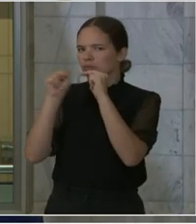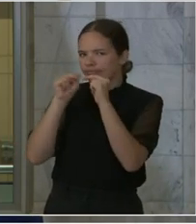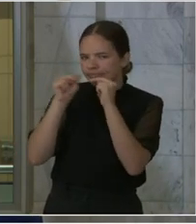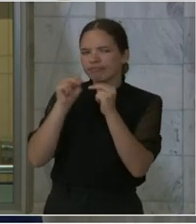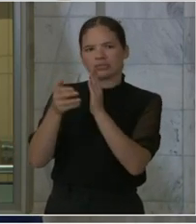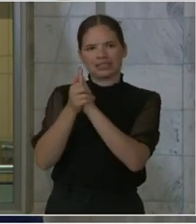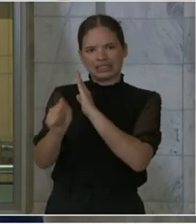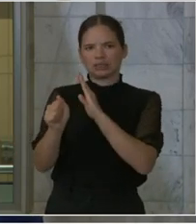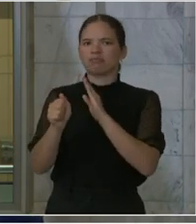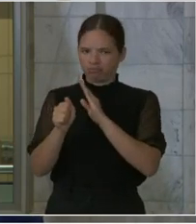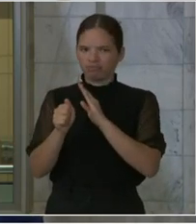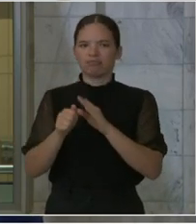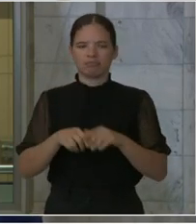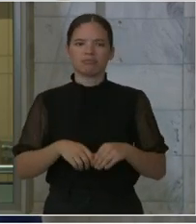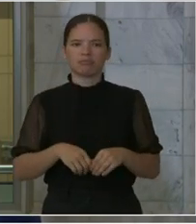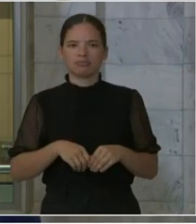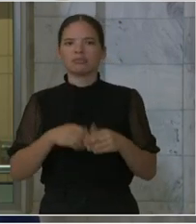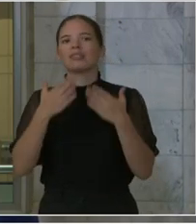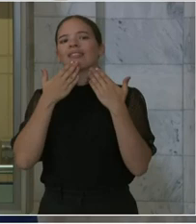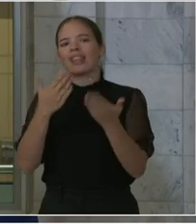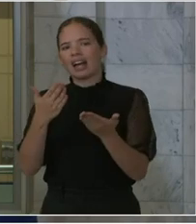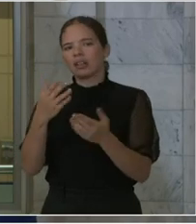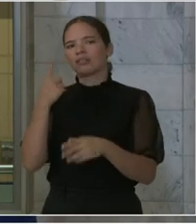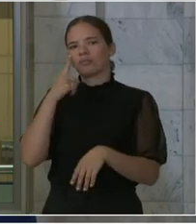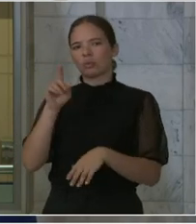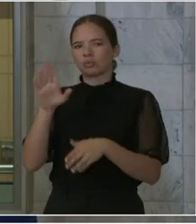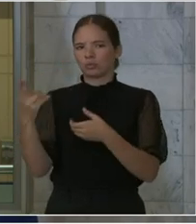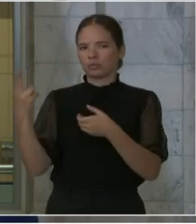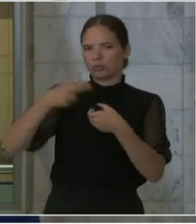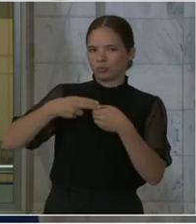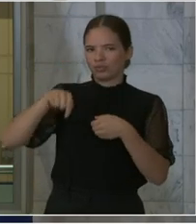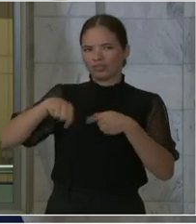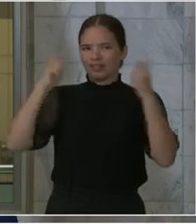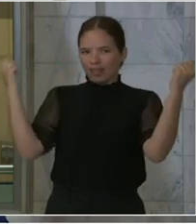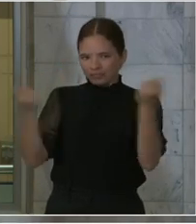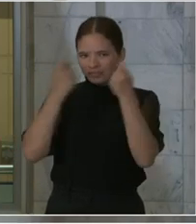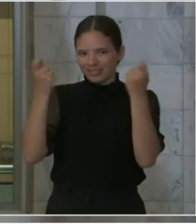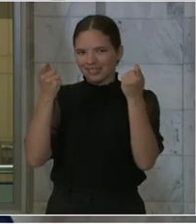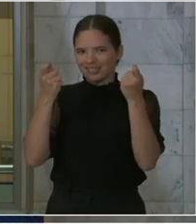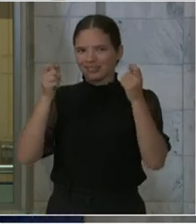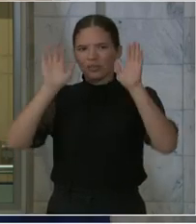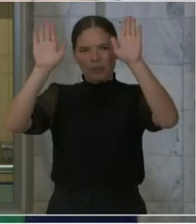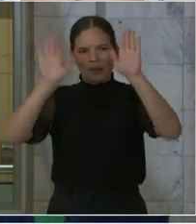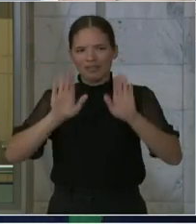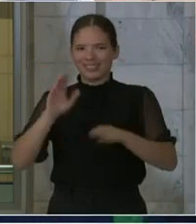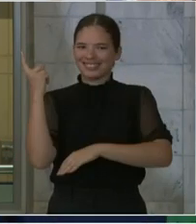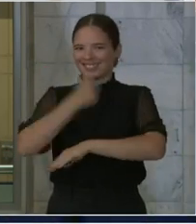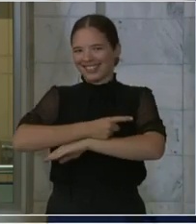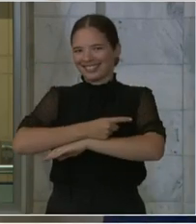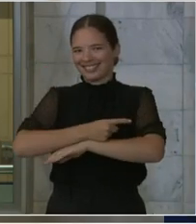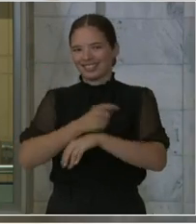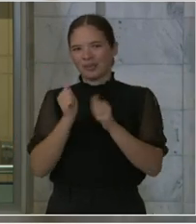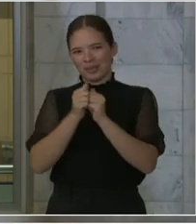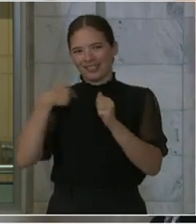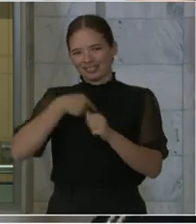for joining us and celebrating this momentous day as we reach this agreement. Thank you.